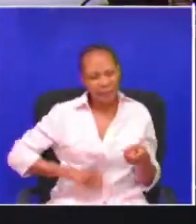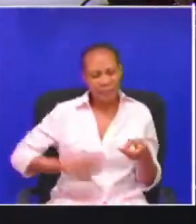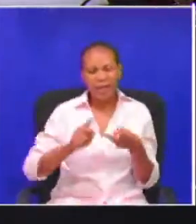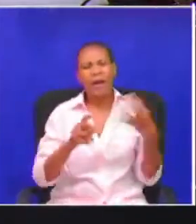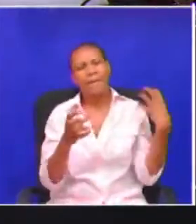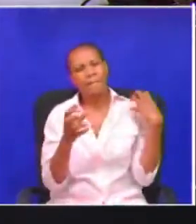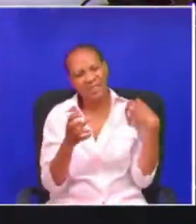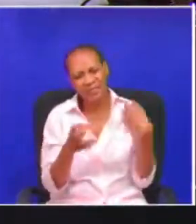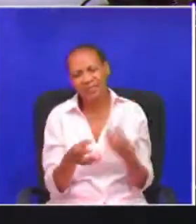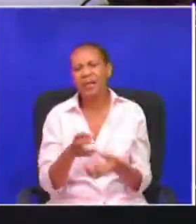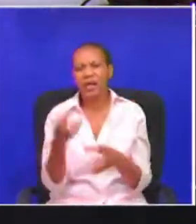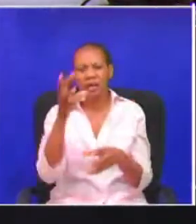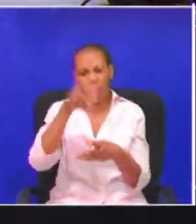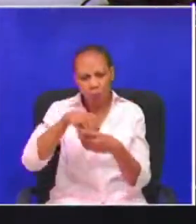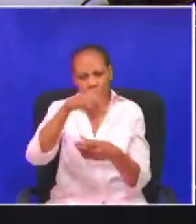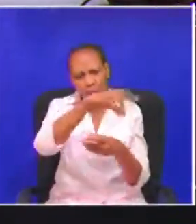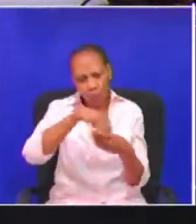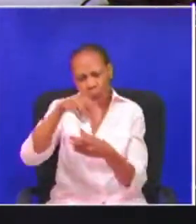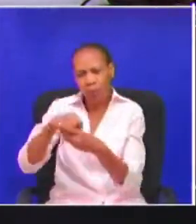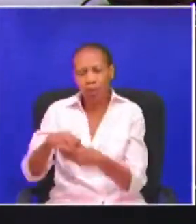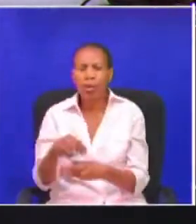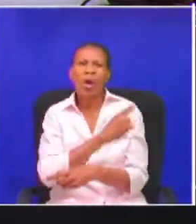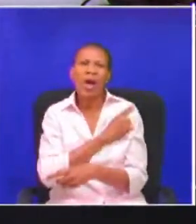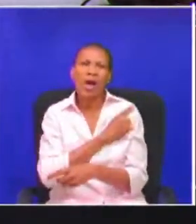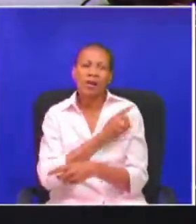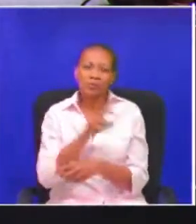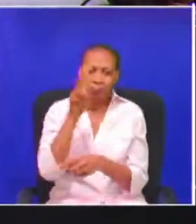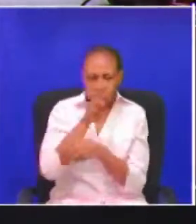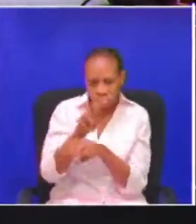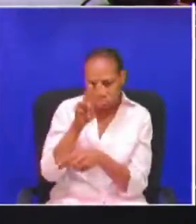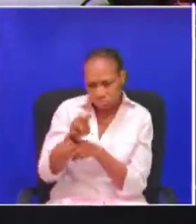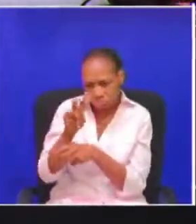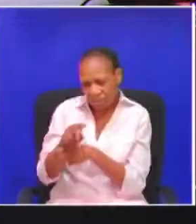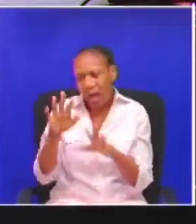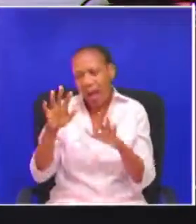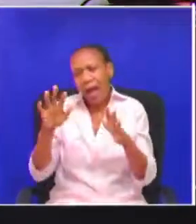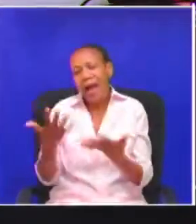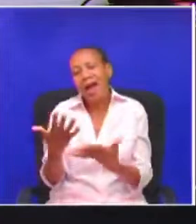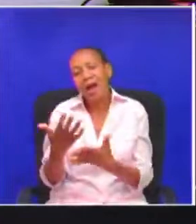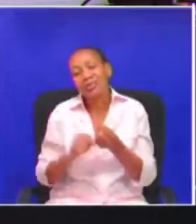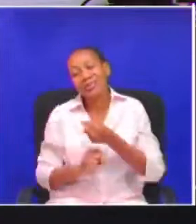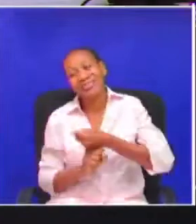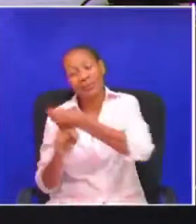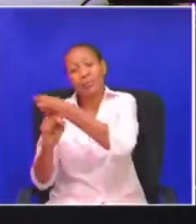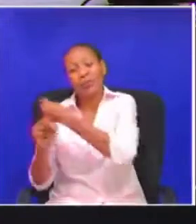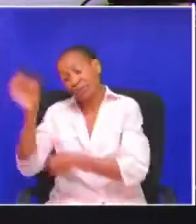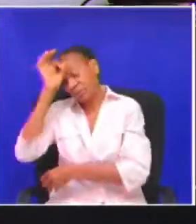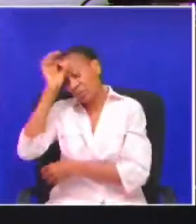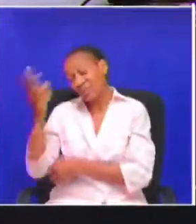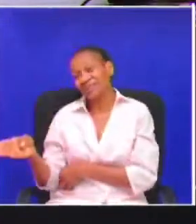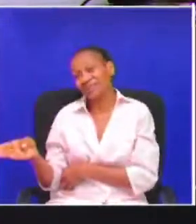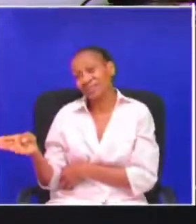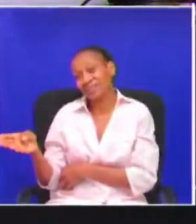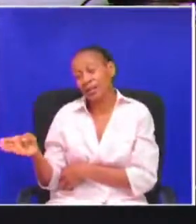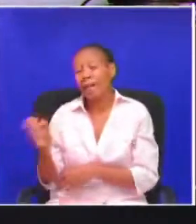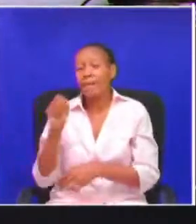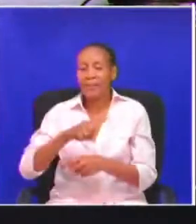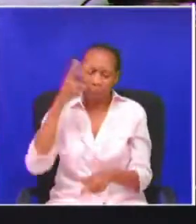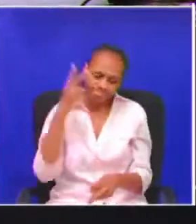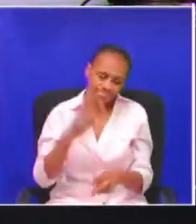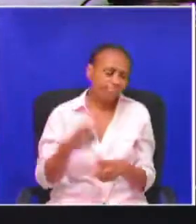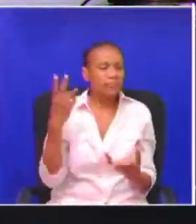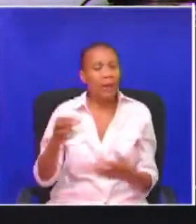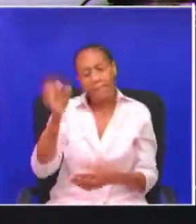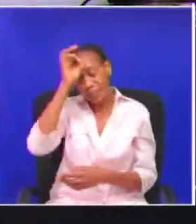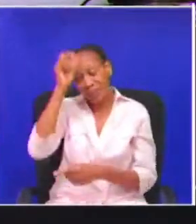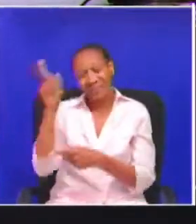getting involved to see how the work of the police can be supported. But in the end, the